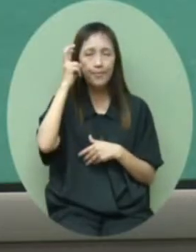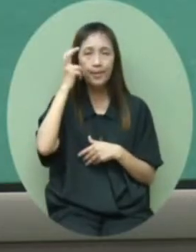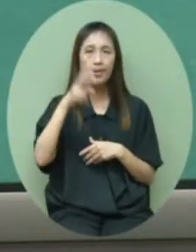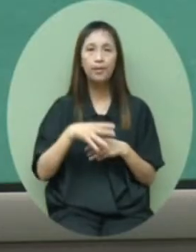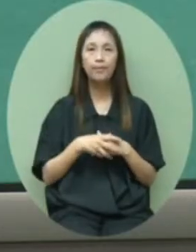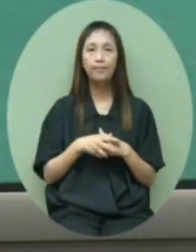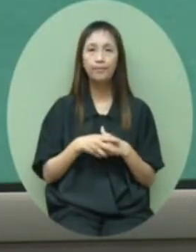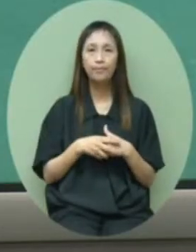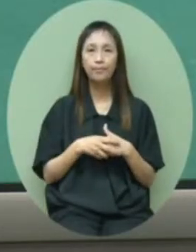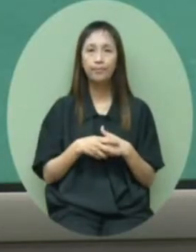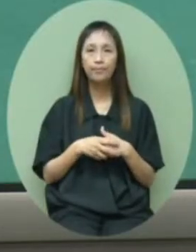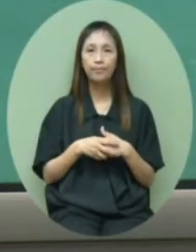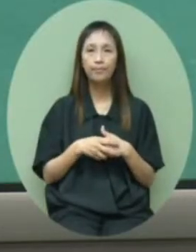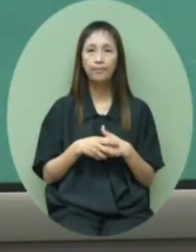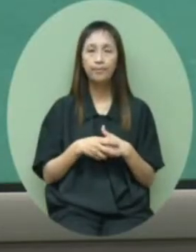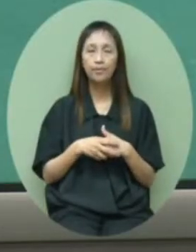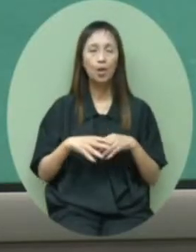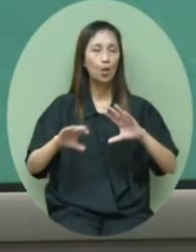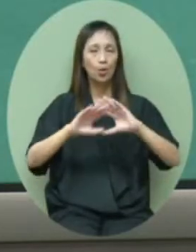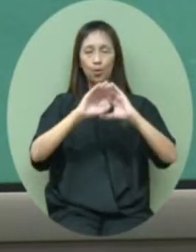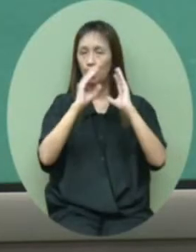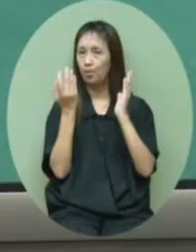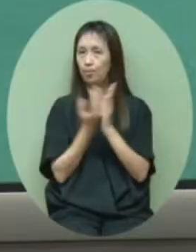is working hard